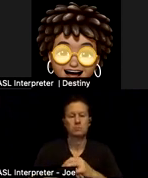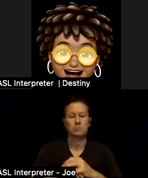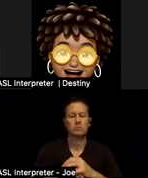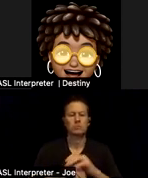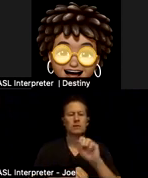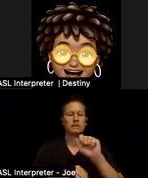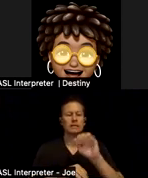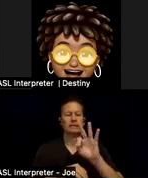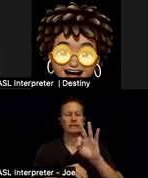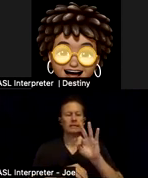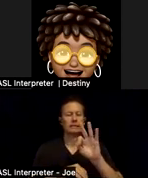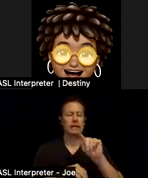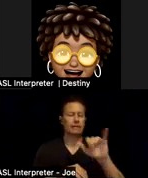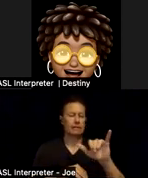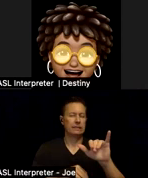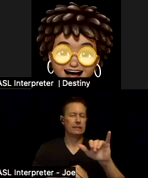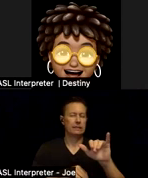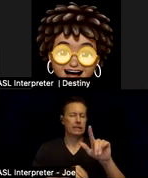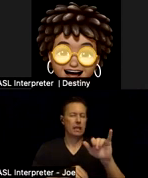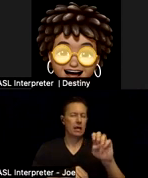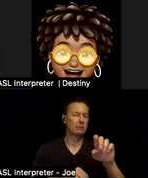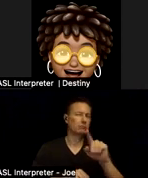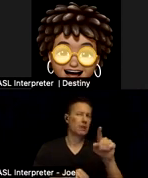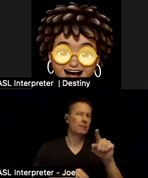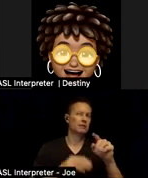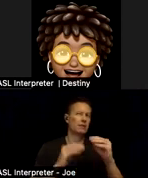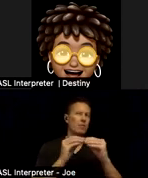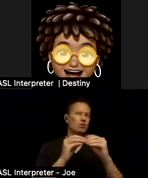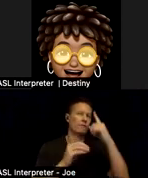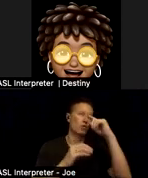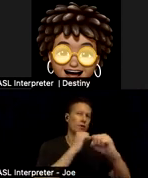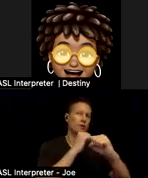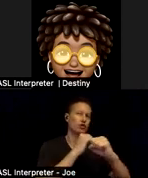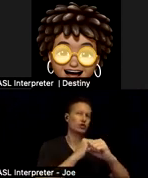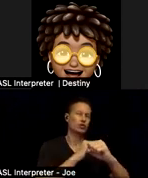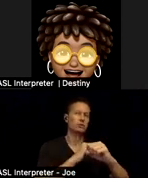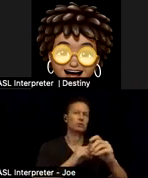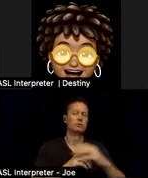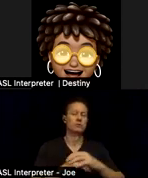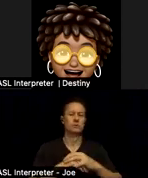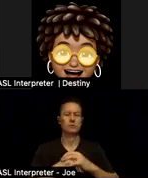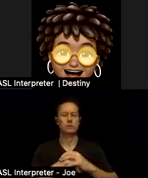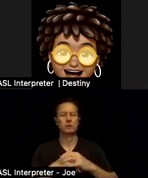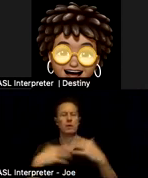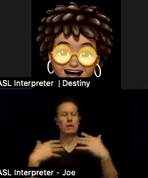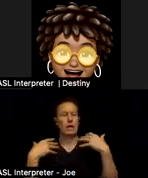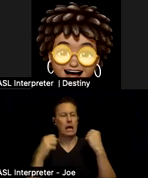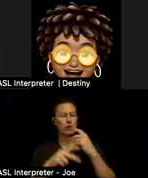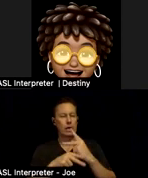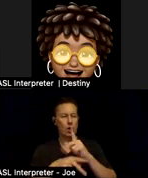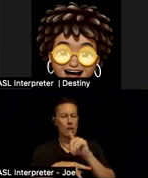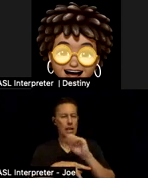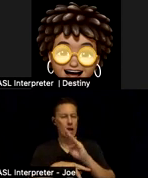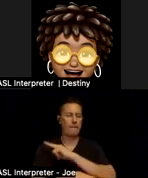primarily commercially based in that we manufacture for healthcare labs and hospital